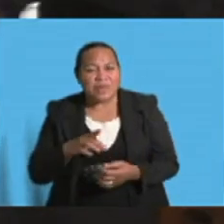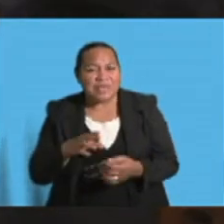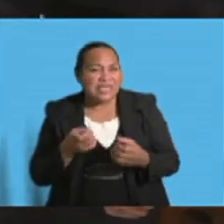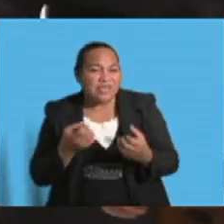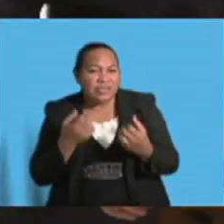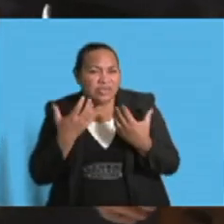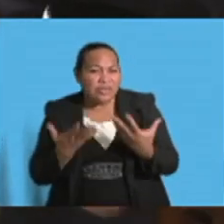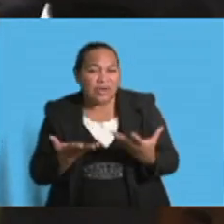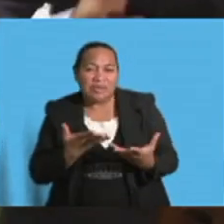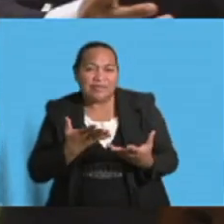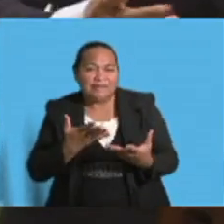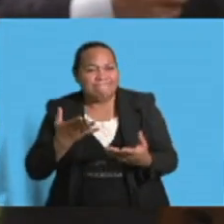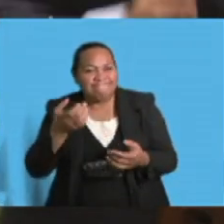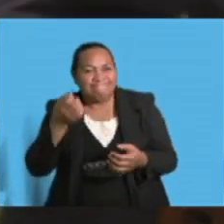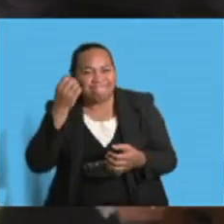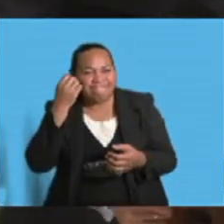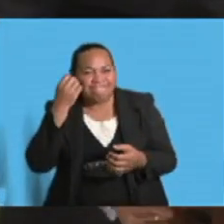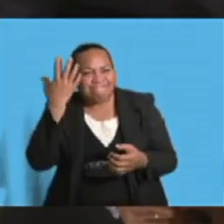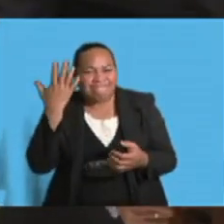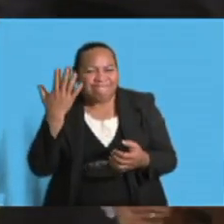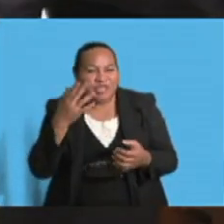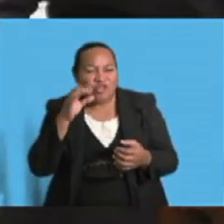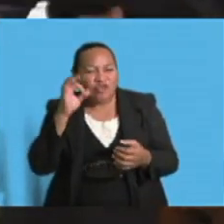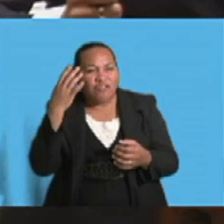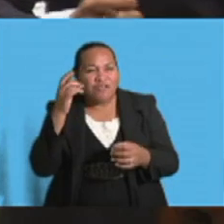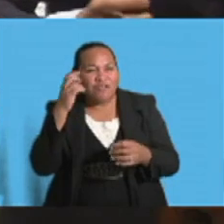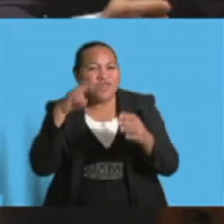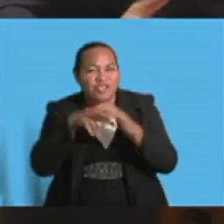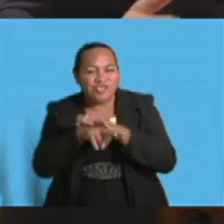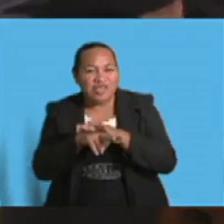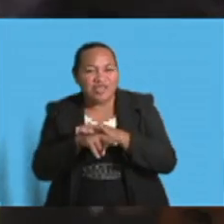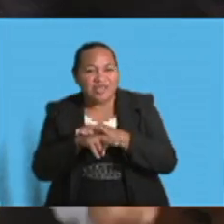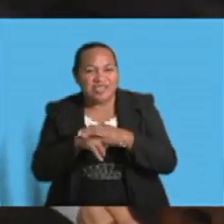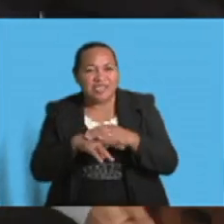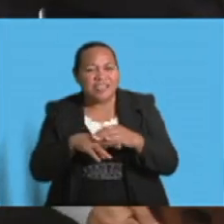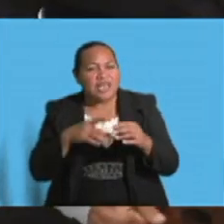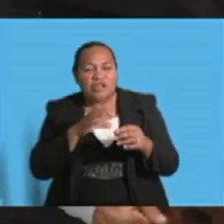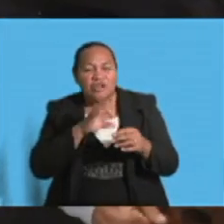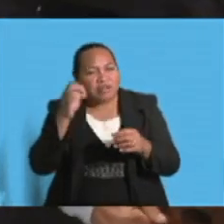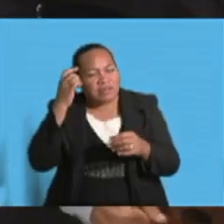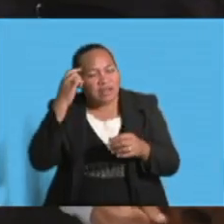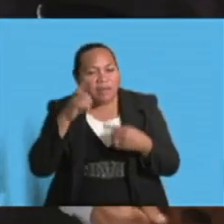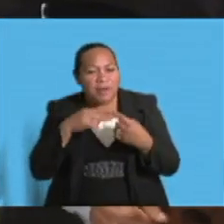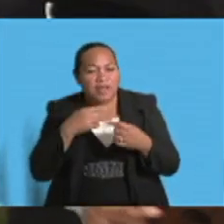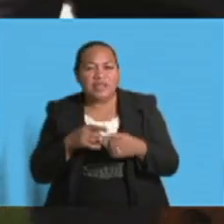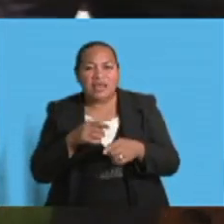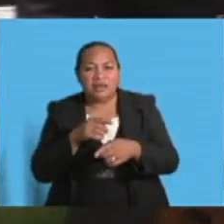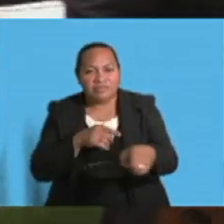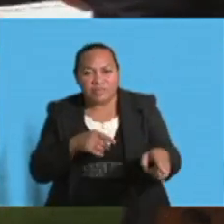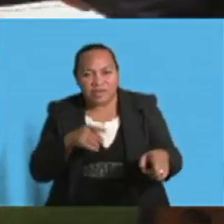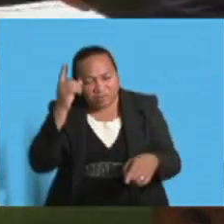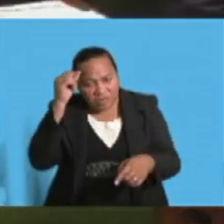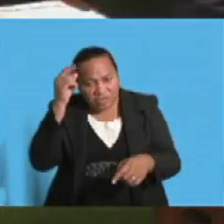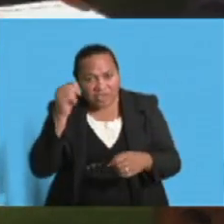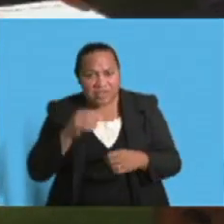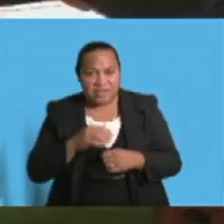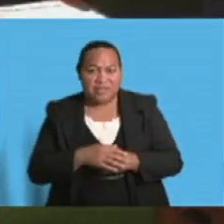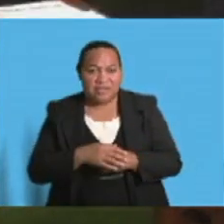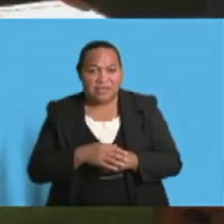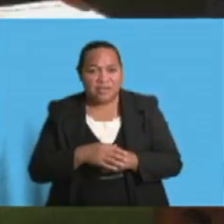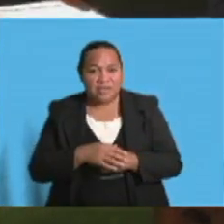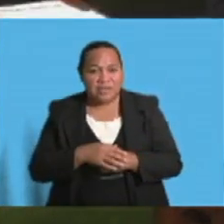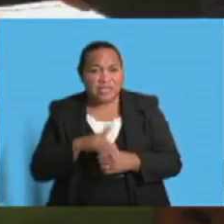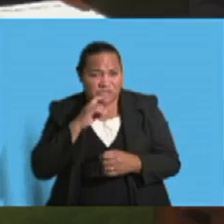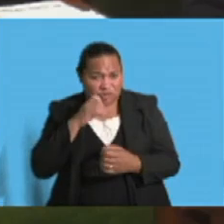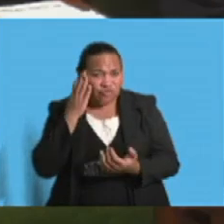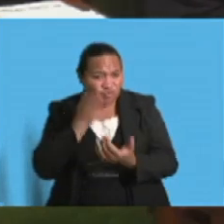input, bereft of a vision, bereft of concern for ordinary Fijians, bereft of, Madam Speaker, I would say true